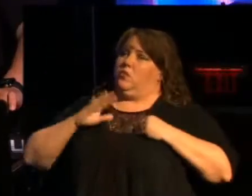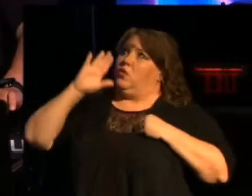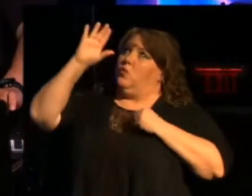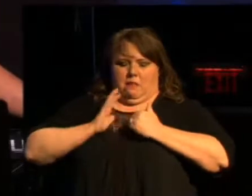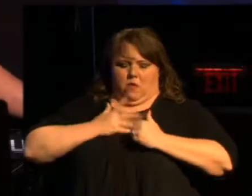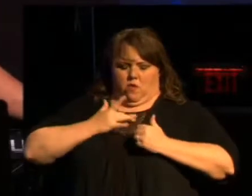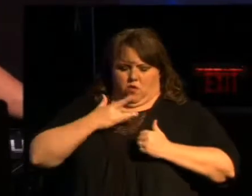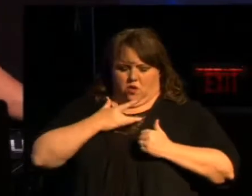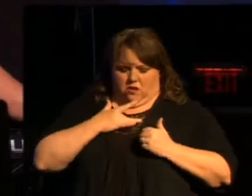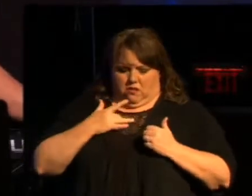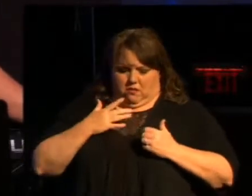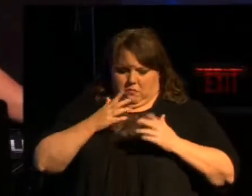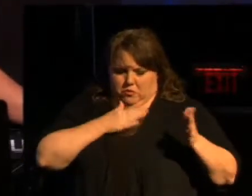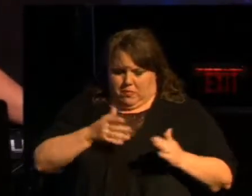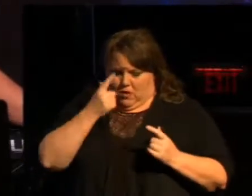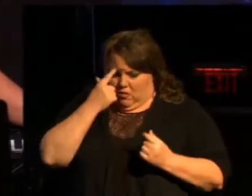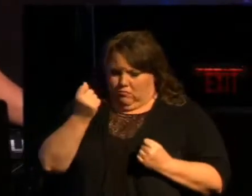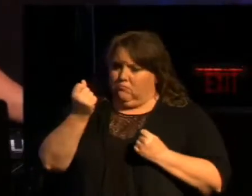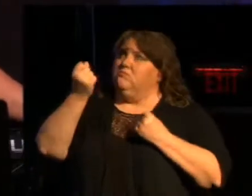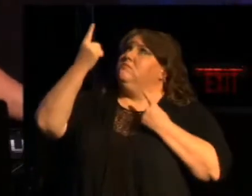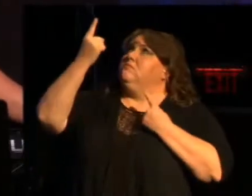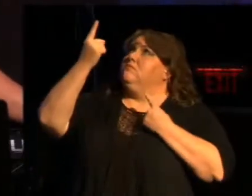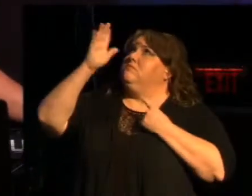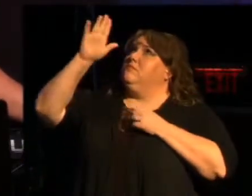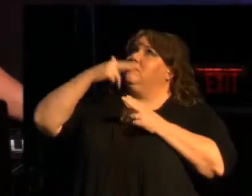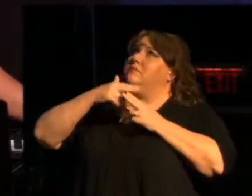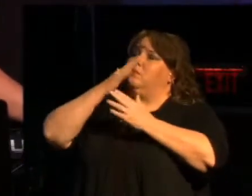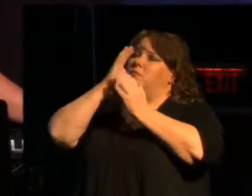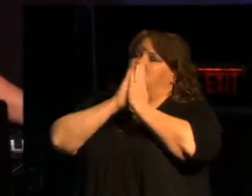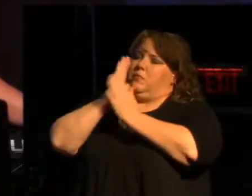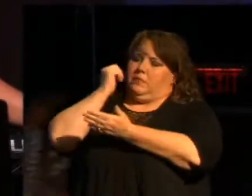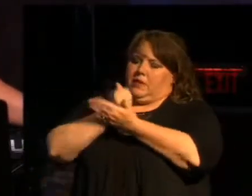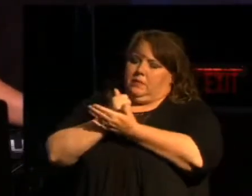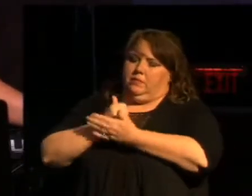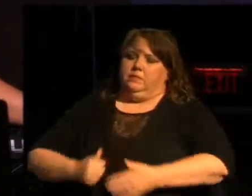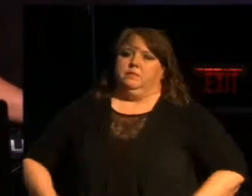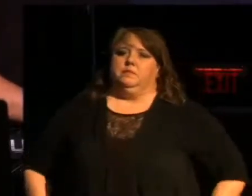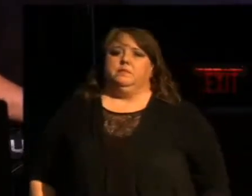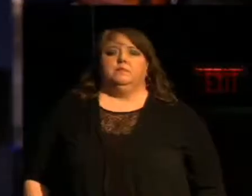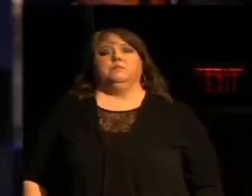See your heart a billion different ways.